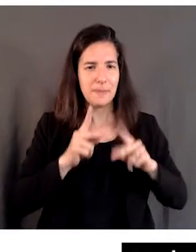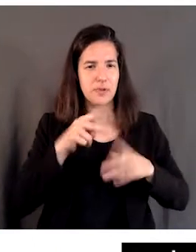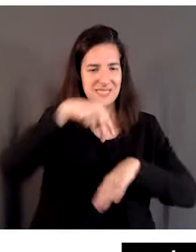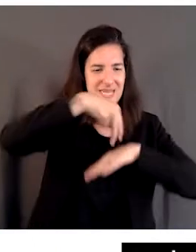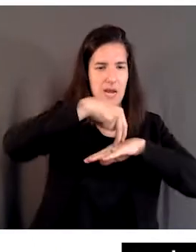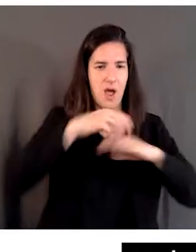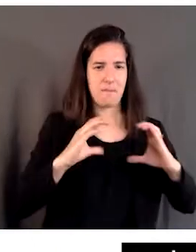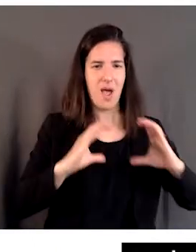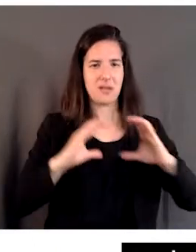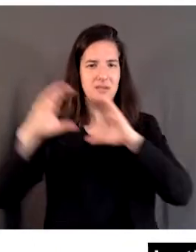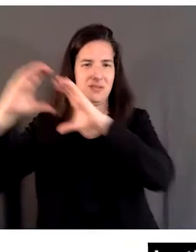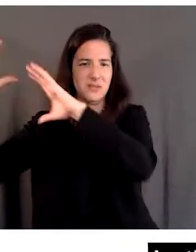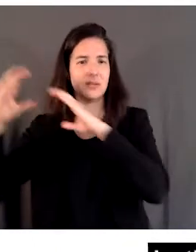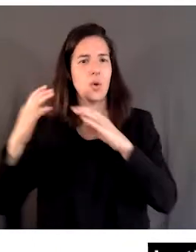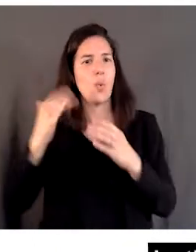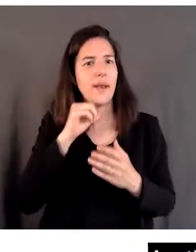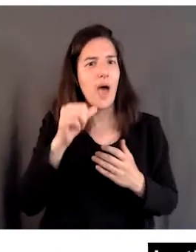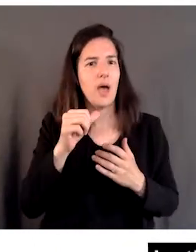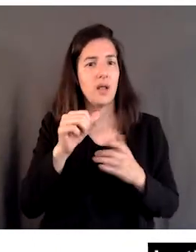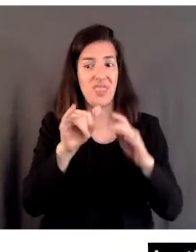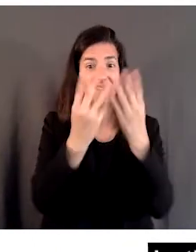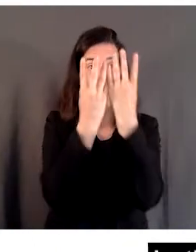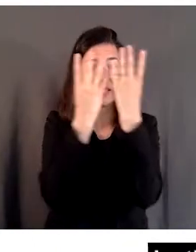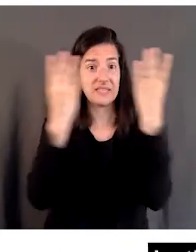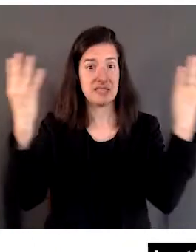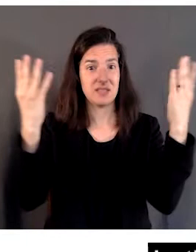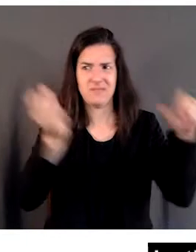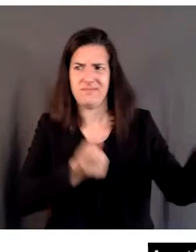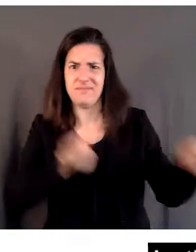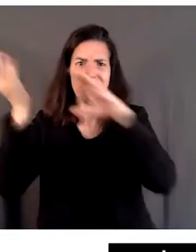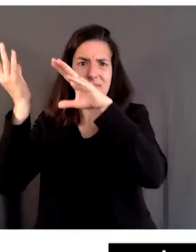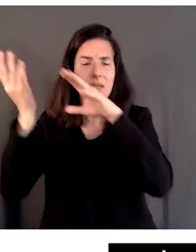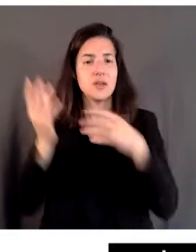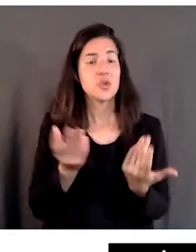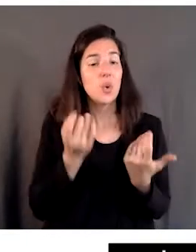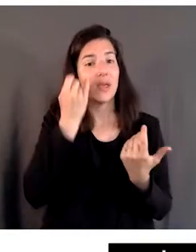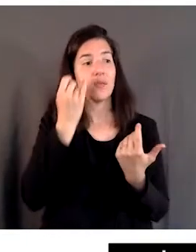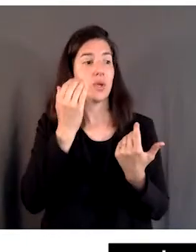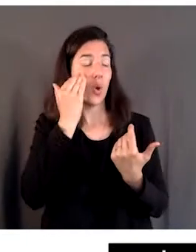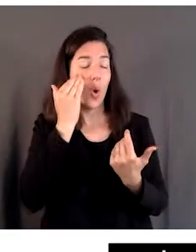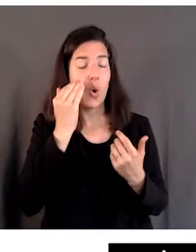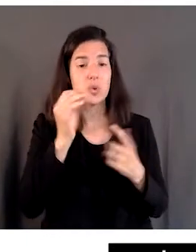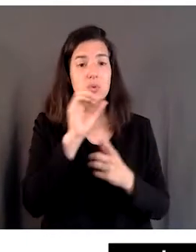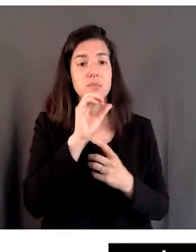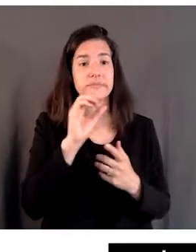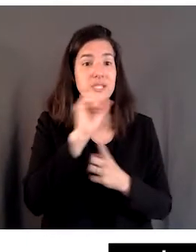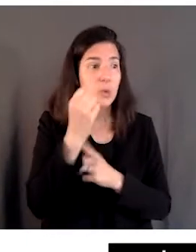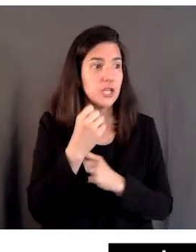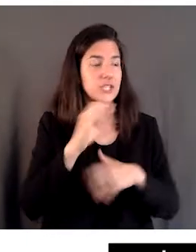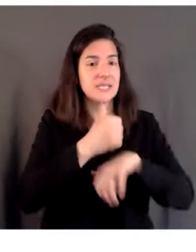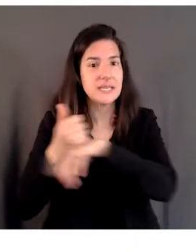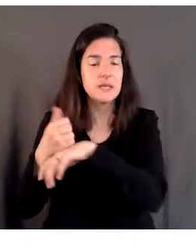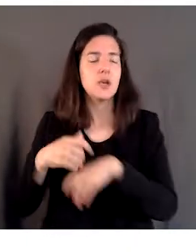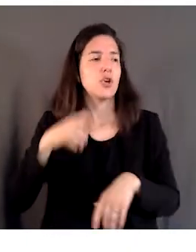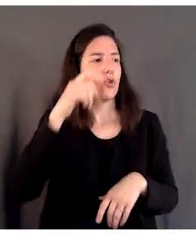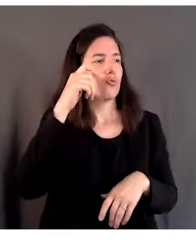rather than creating best practices in the organization for issues we know exist, such as racism, such as ableism, such as any ism,